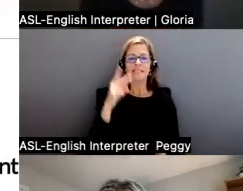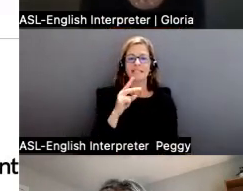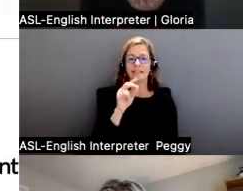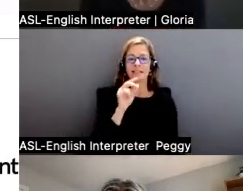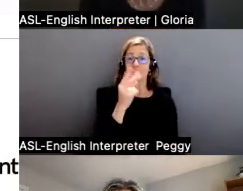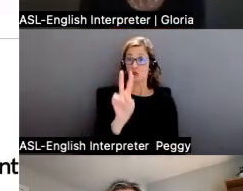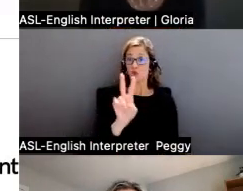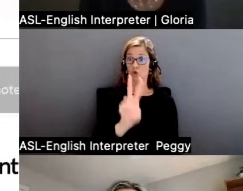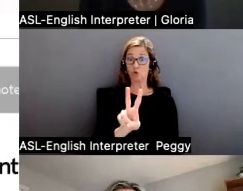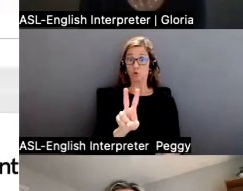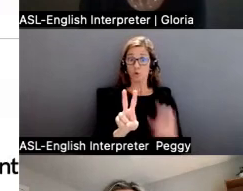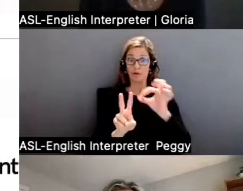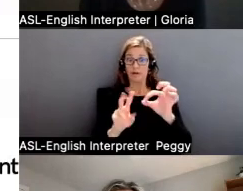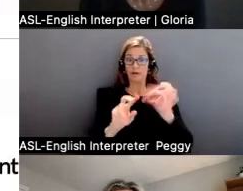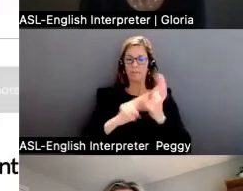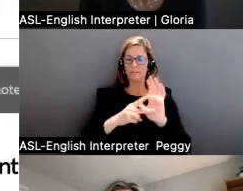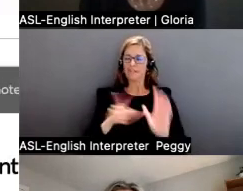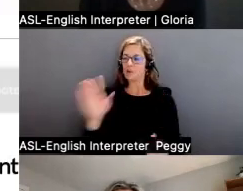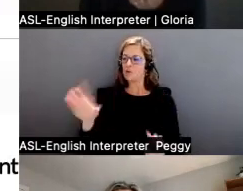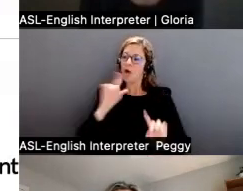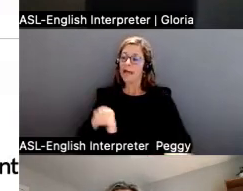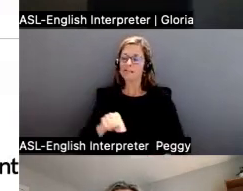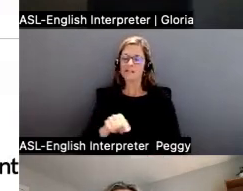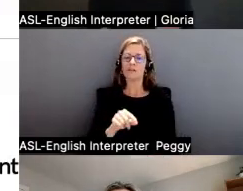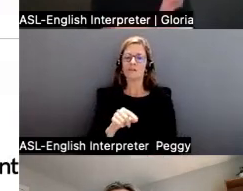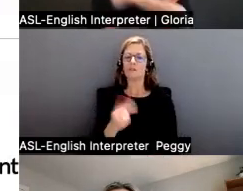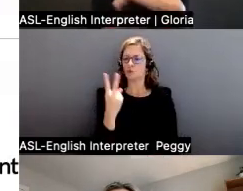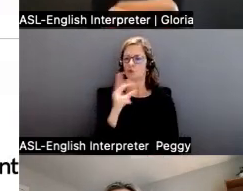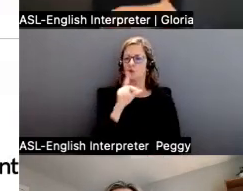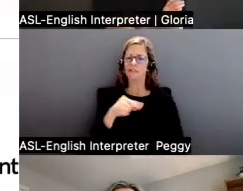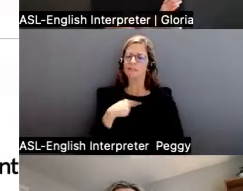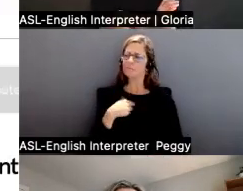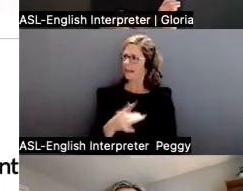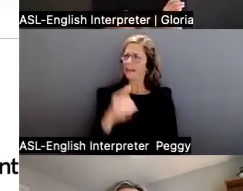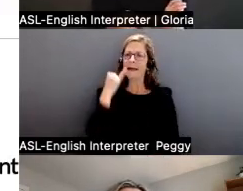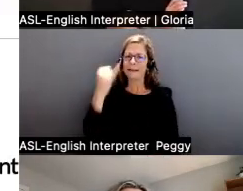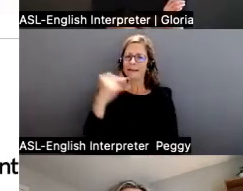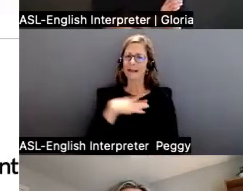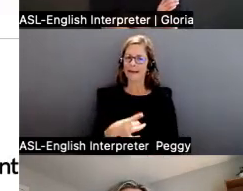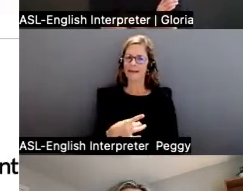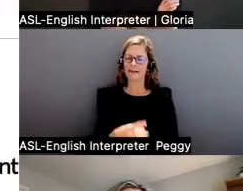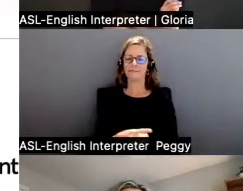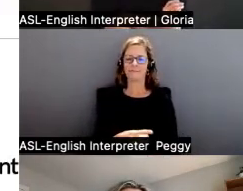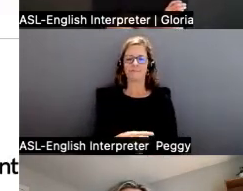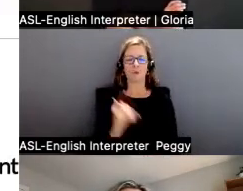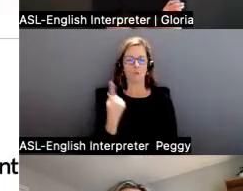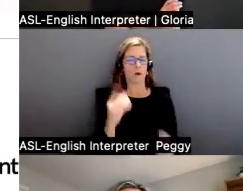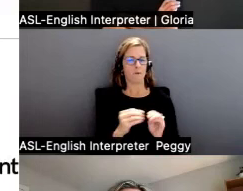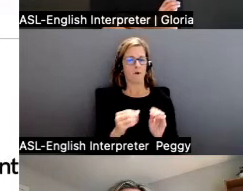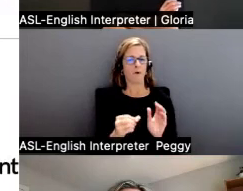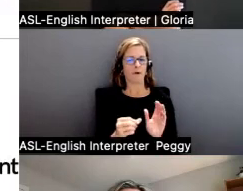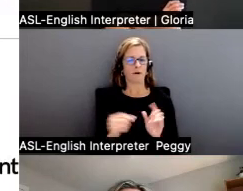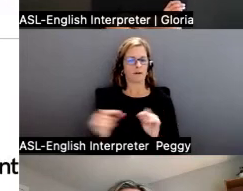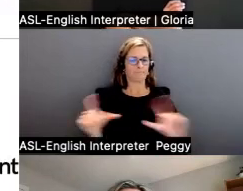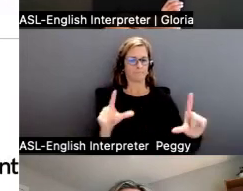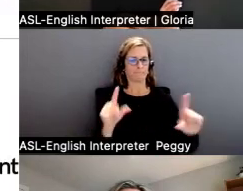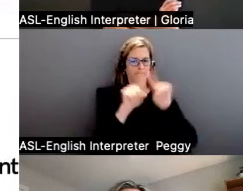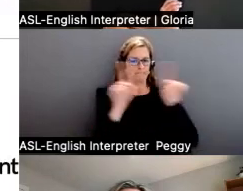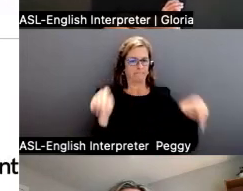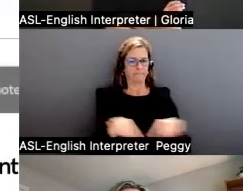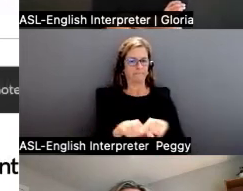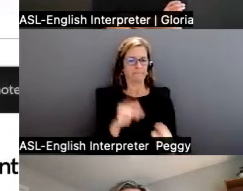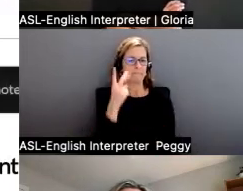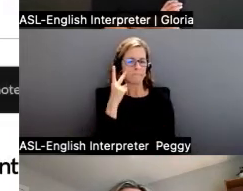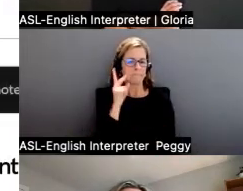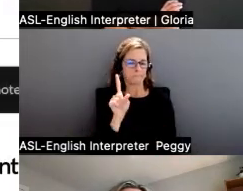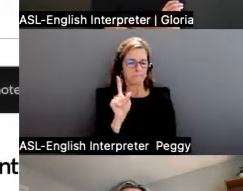the idea. And there will be another page that I'm going to go to. And let me see if I can just quickly jump to that as well. I